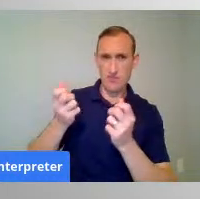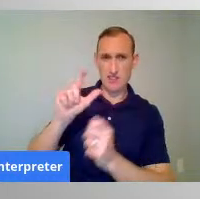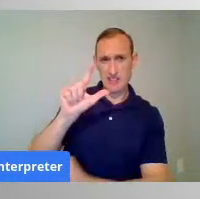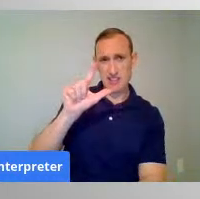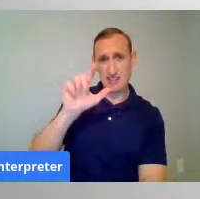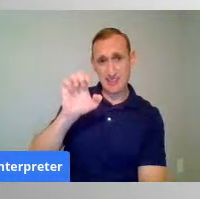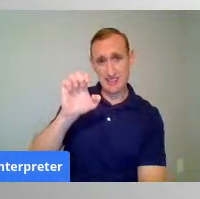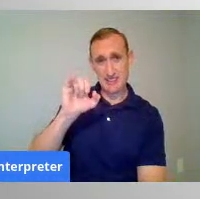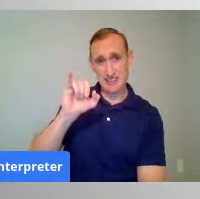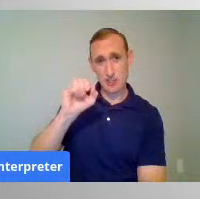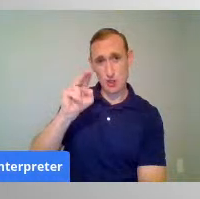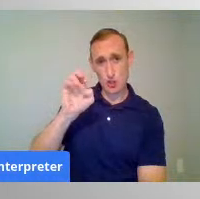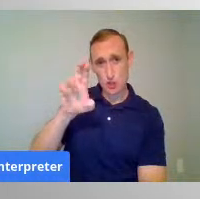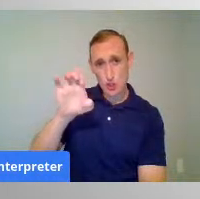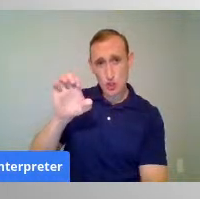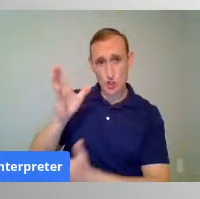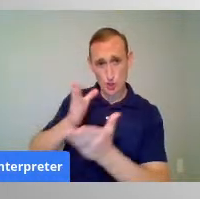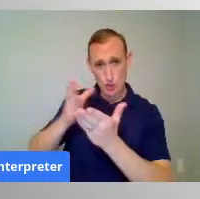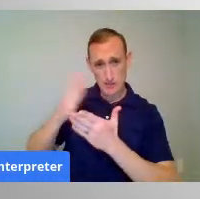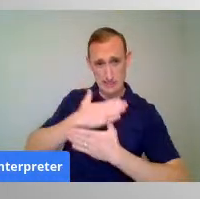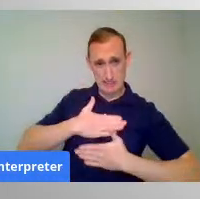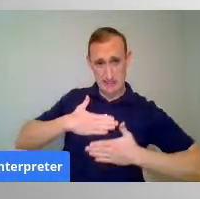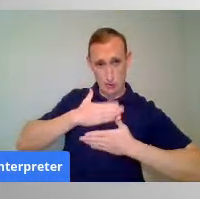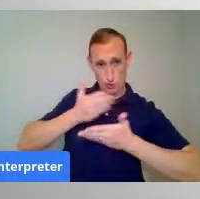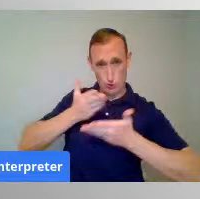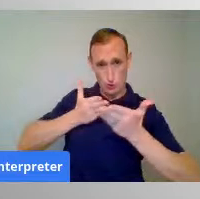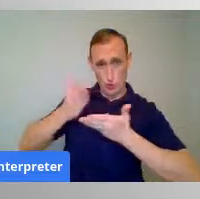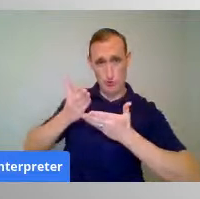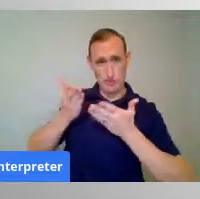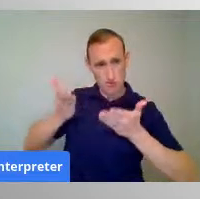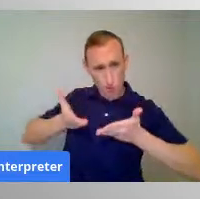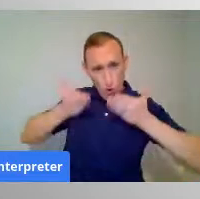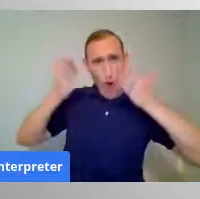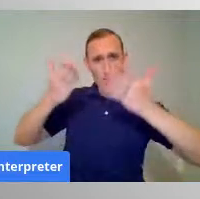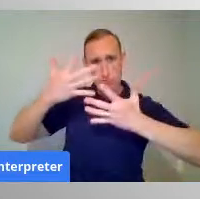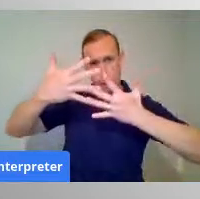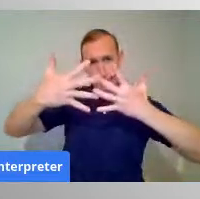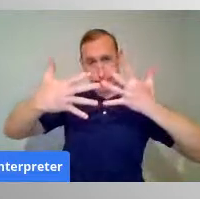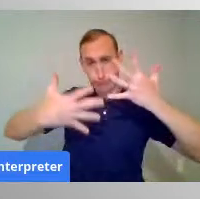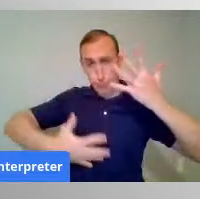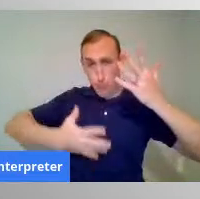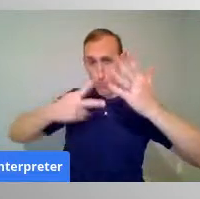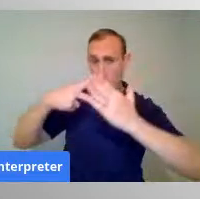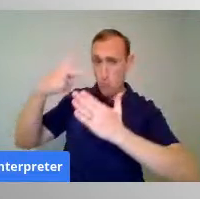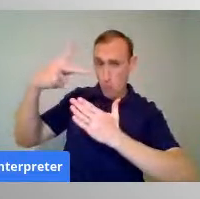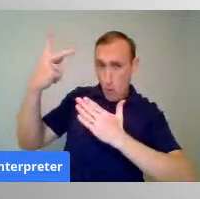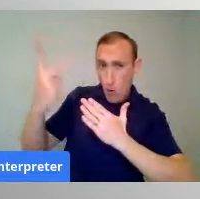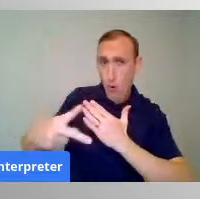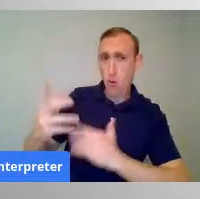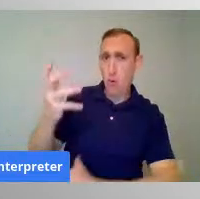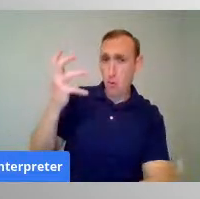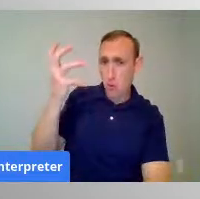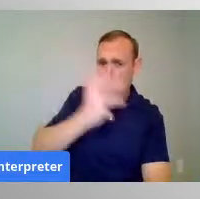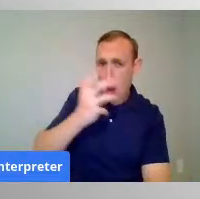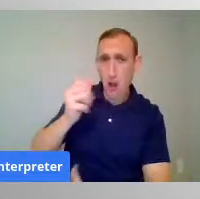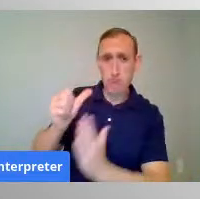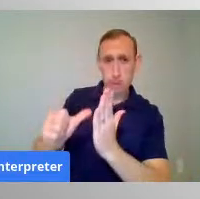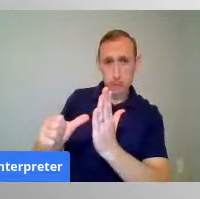Services has. I have not have children. I've never had children in the Clark County School District,